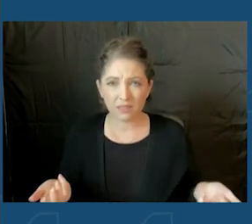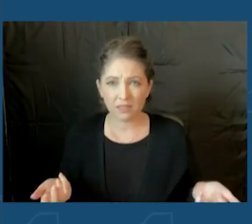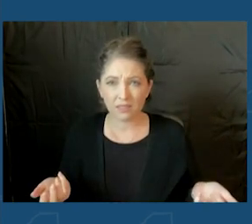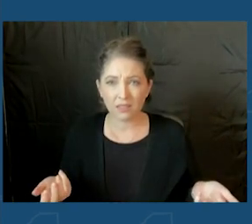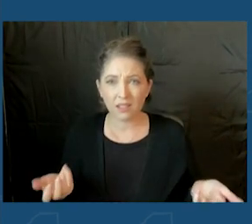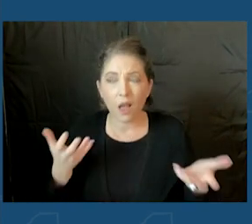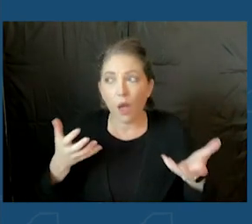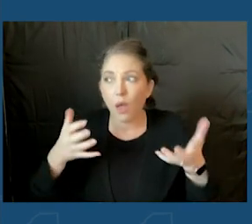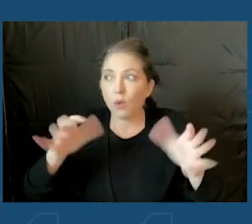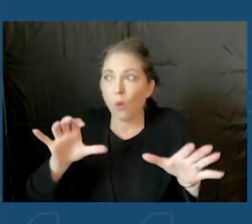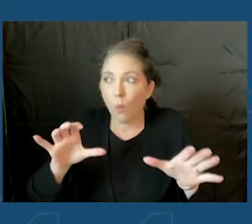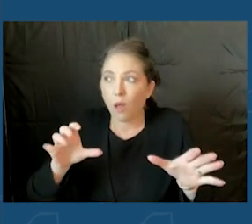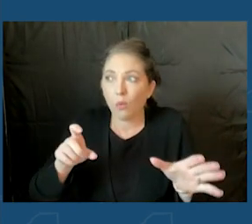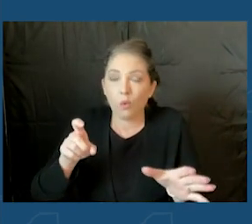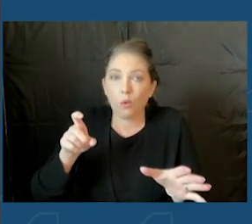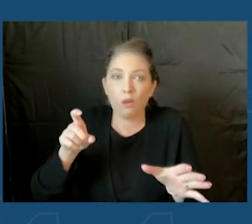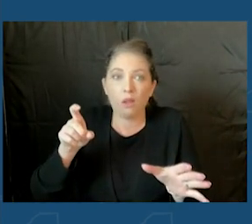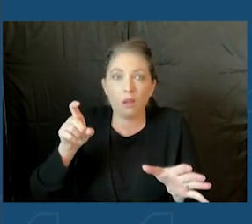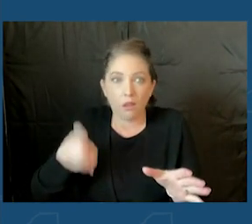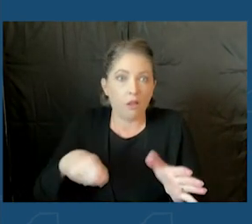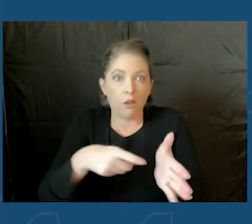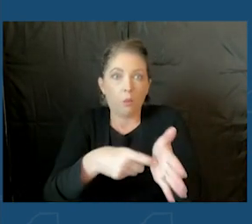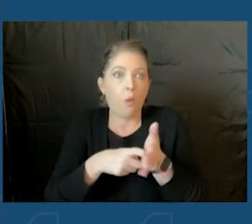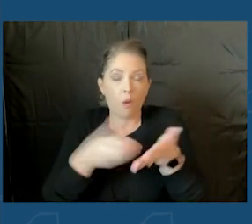have to be here